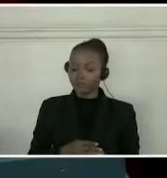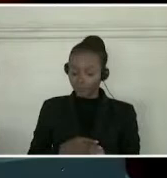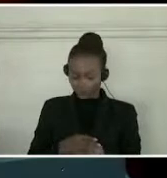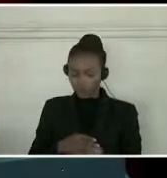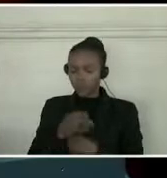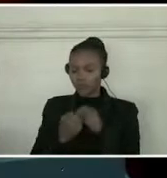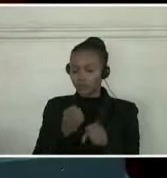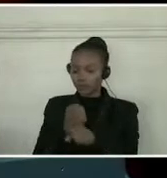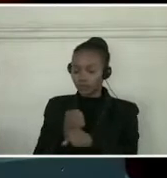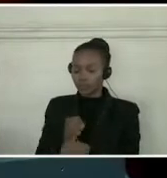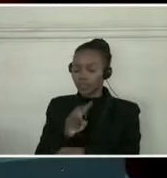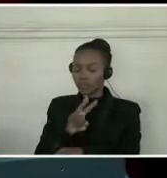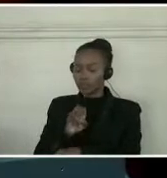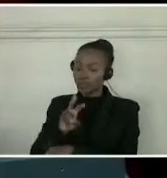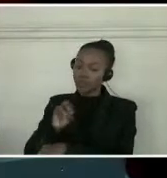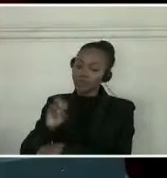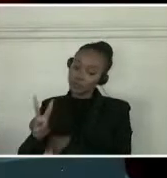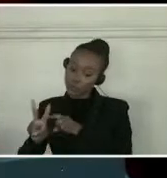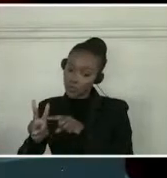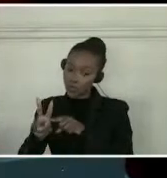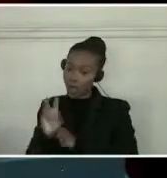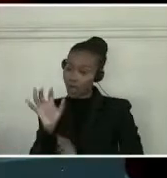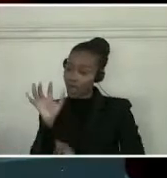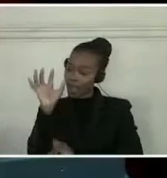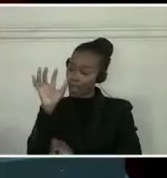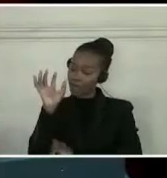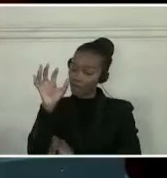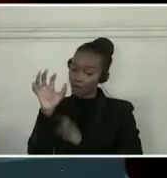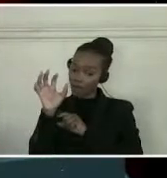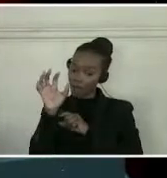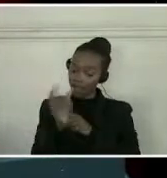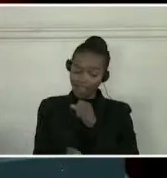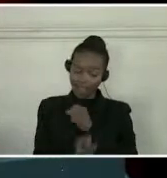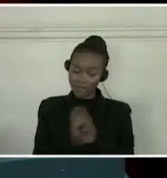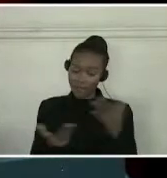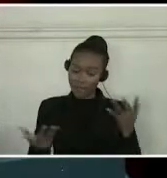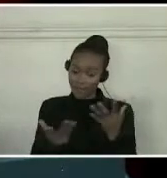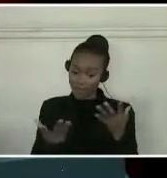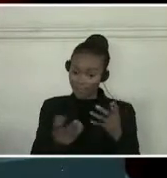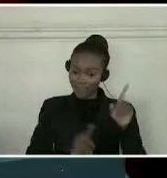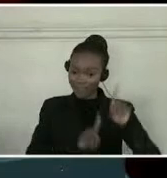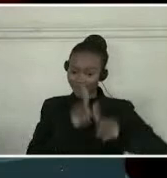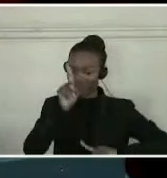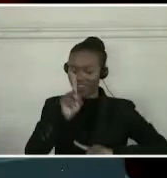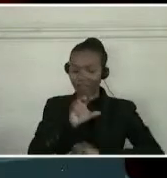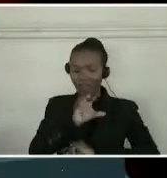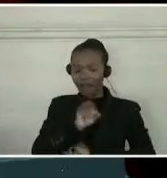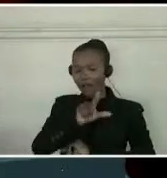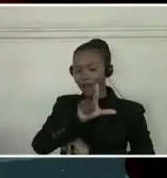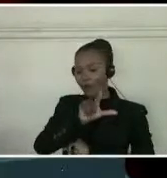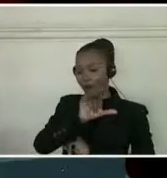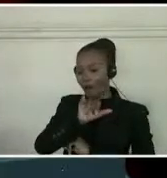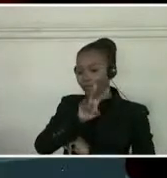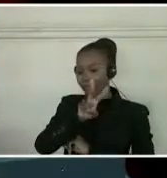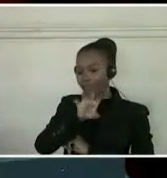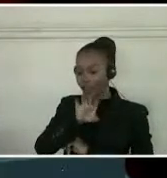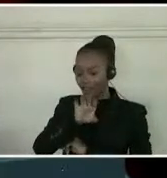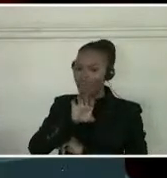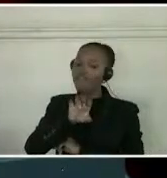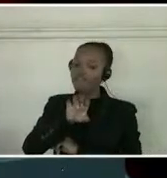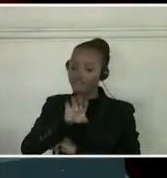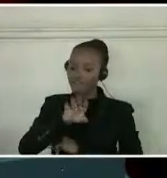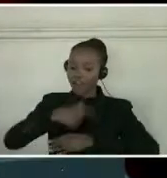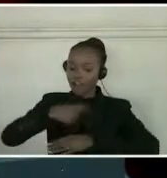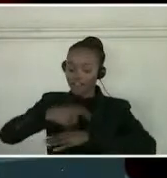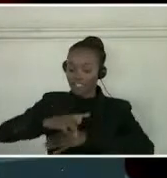netball league season was successfully hosted at the olive convention center in depend from the 26th to the of